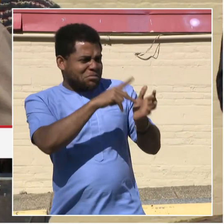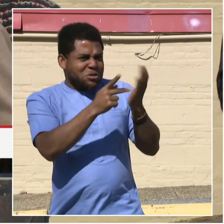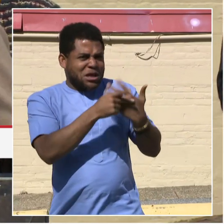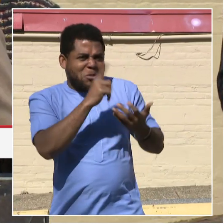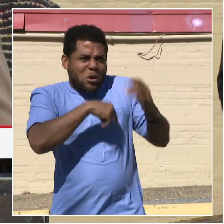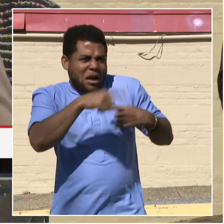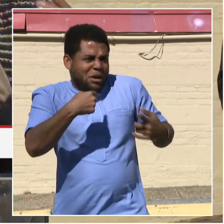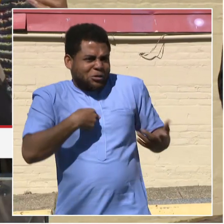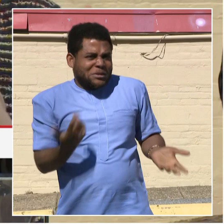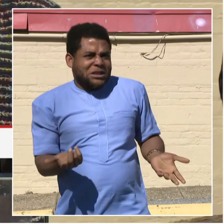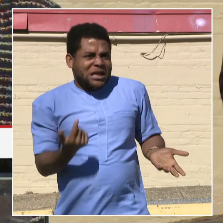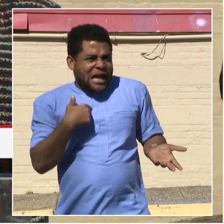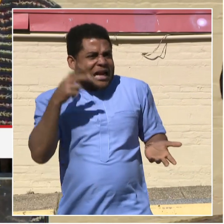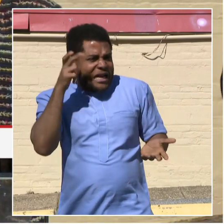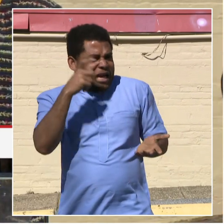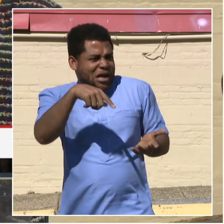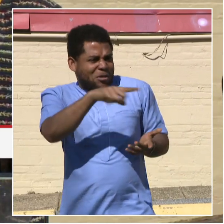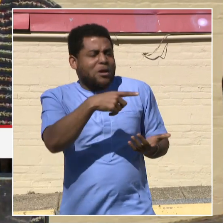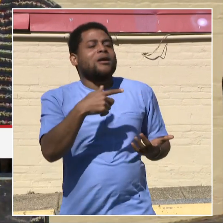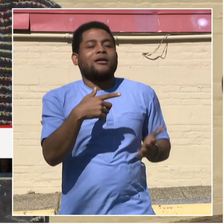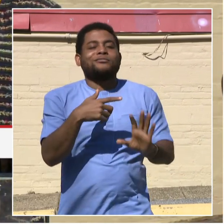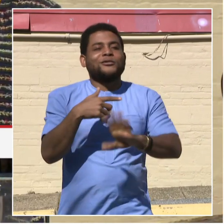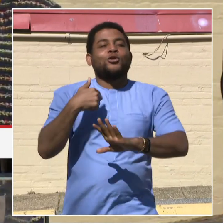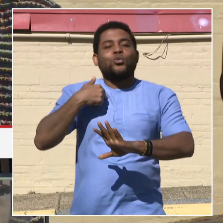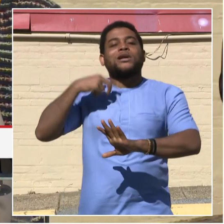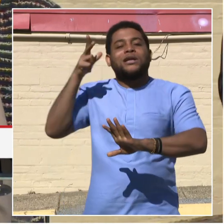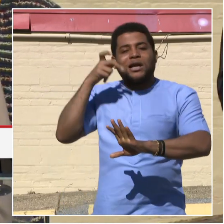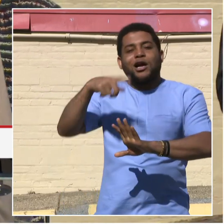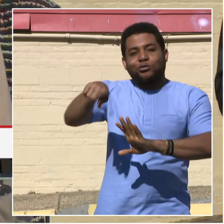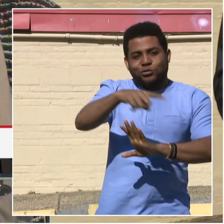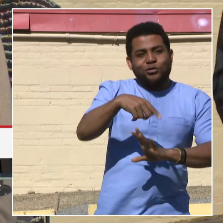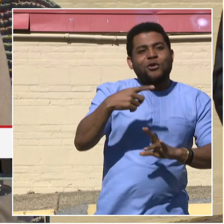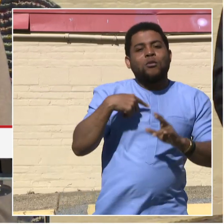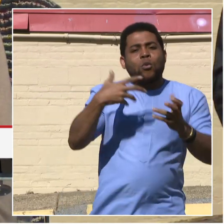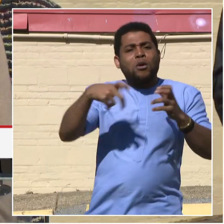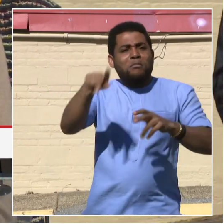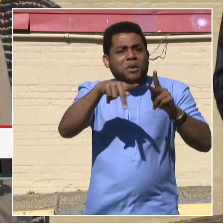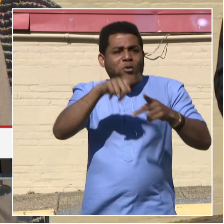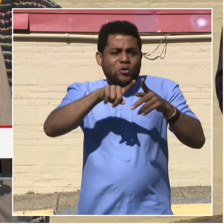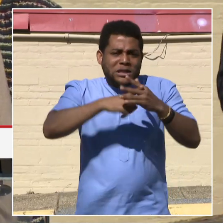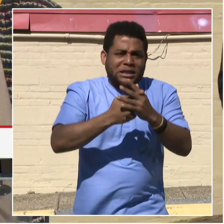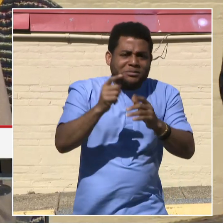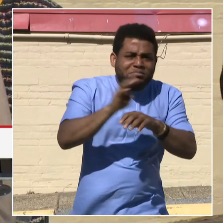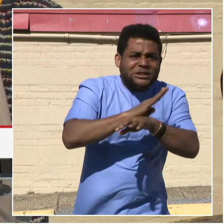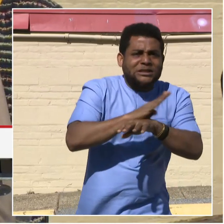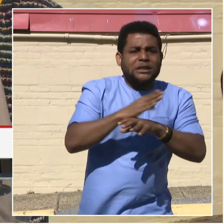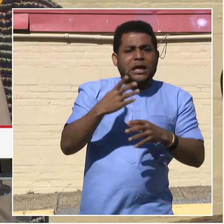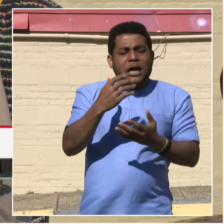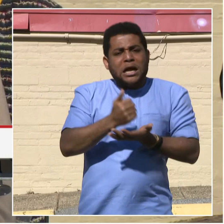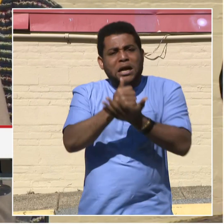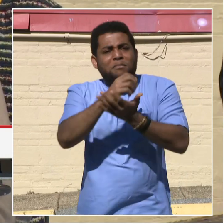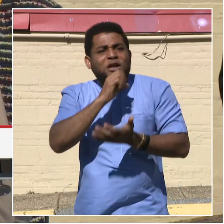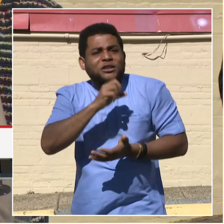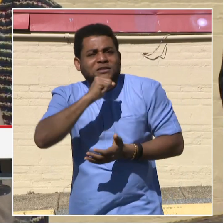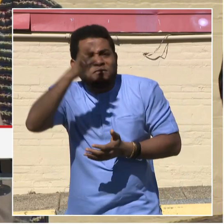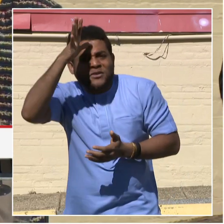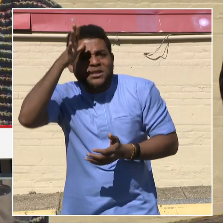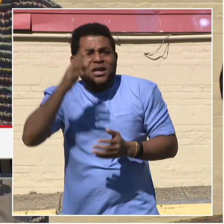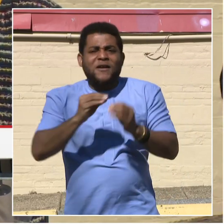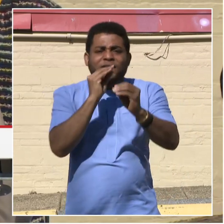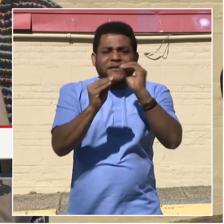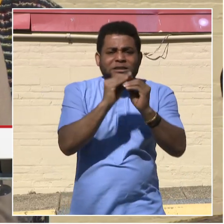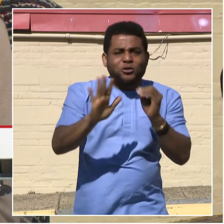And we know people need help starting their businesses, helping their aging parents, fixing up their properties. And that's